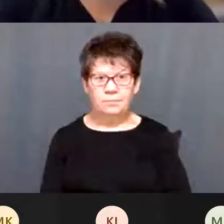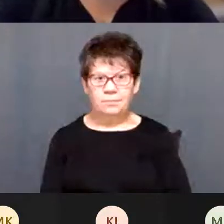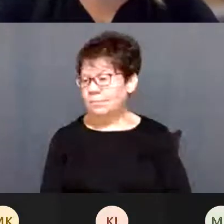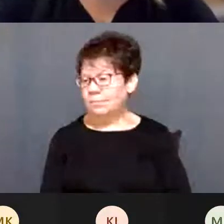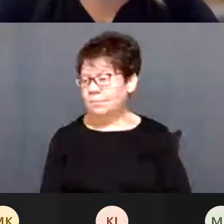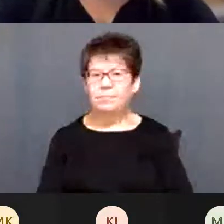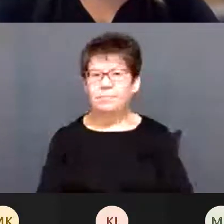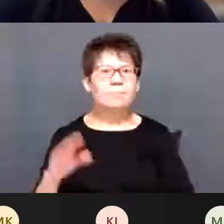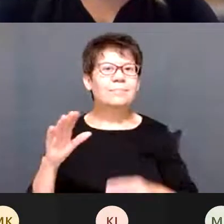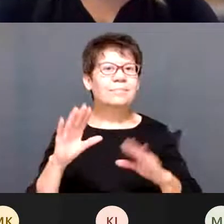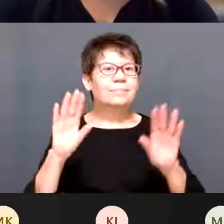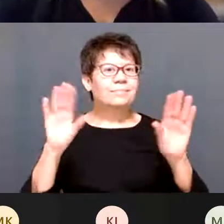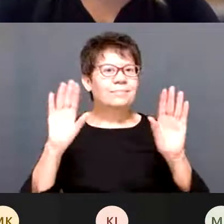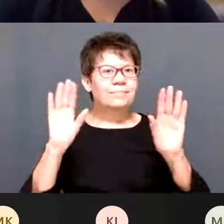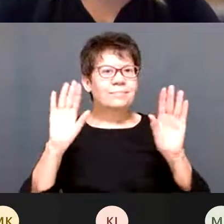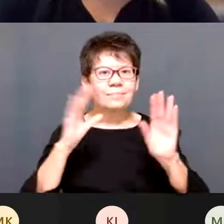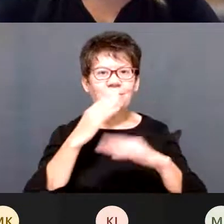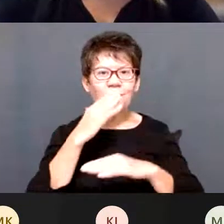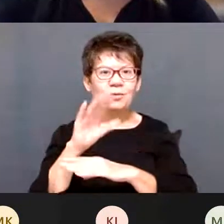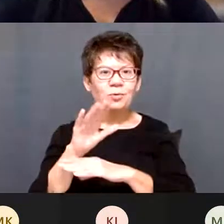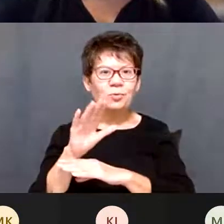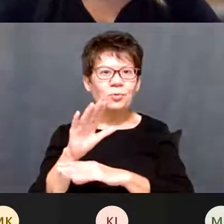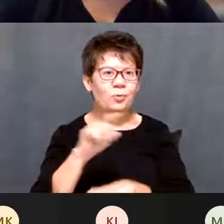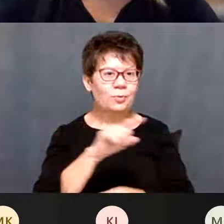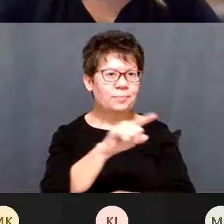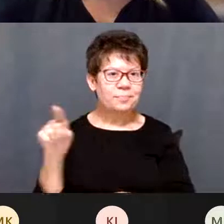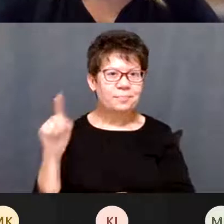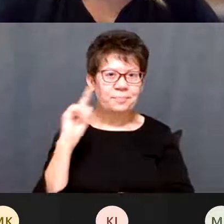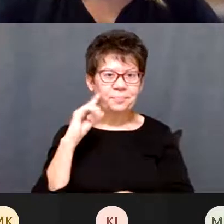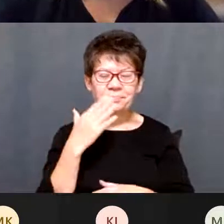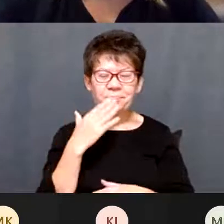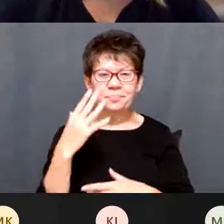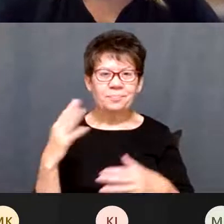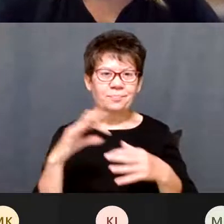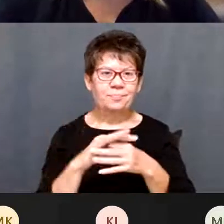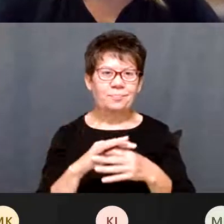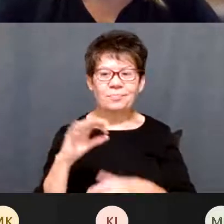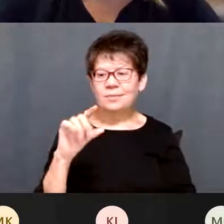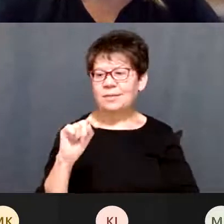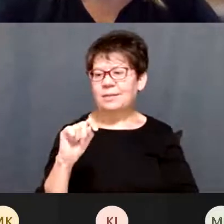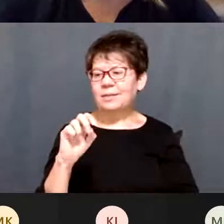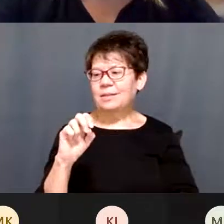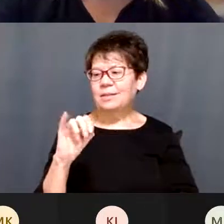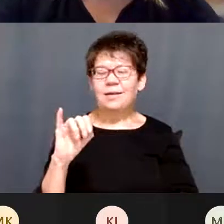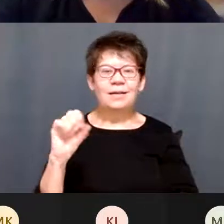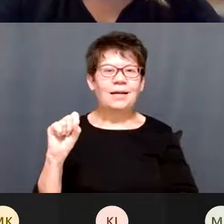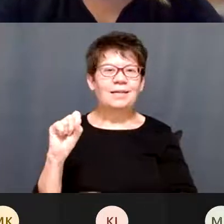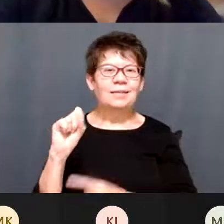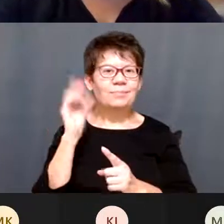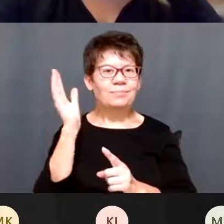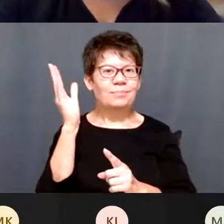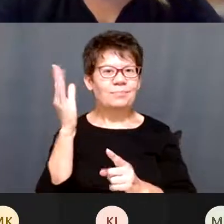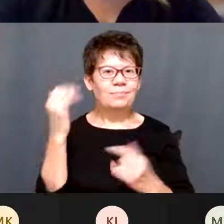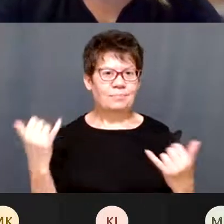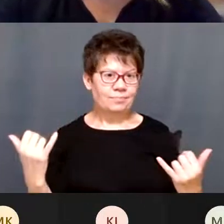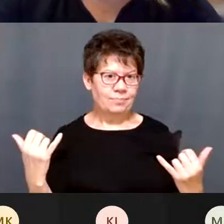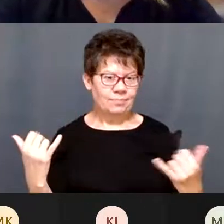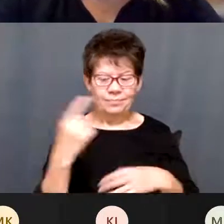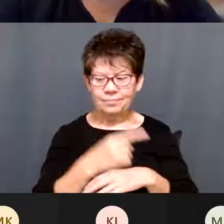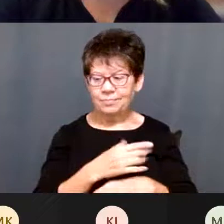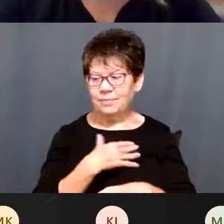Good afternoon, everyone. Thank you for joining our TEIS Extended Option Family presentation today. My